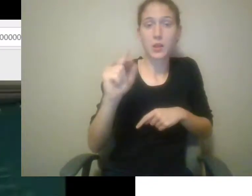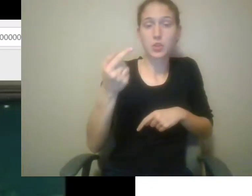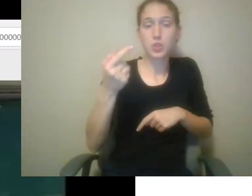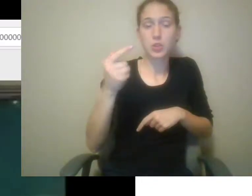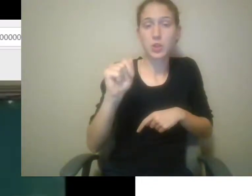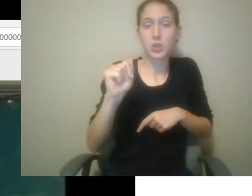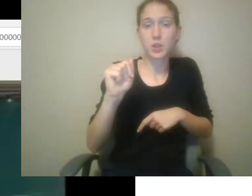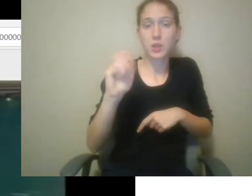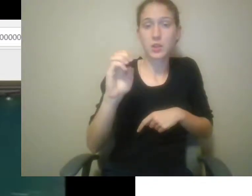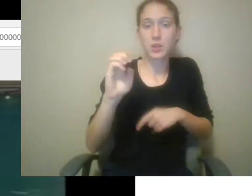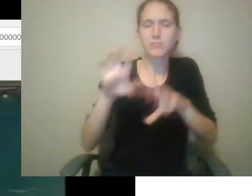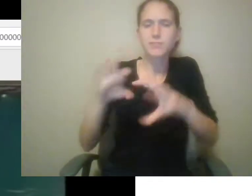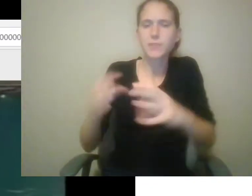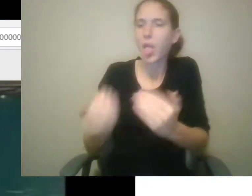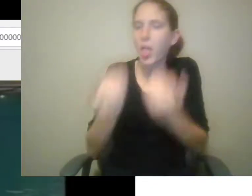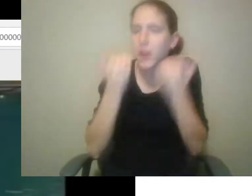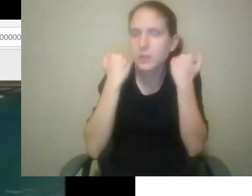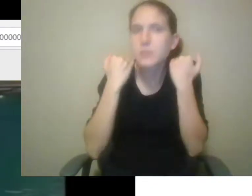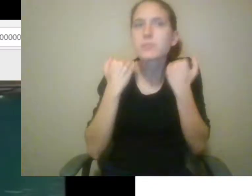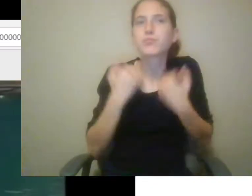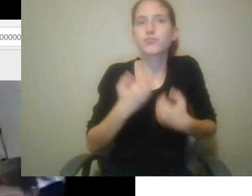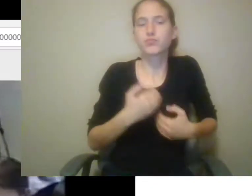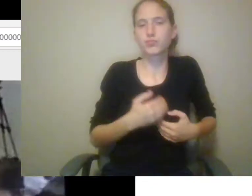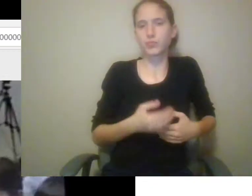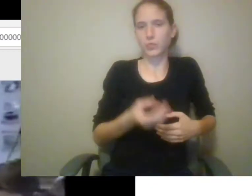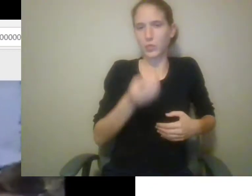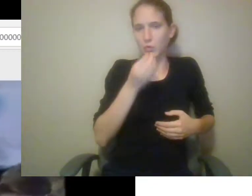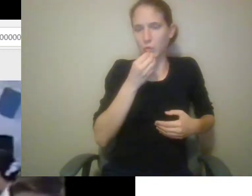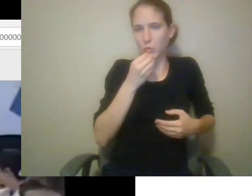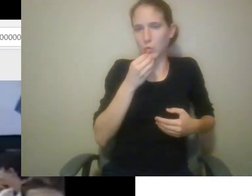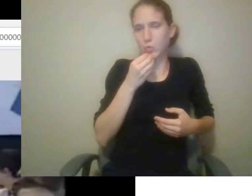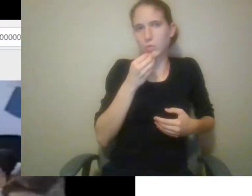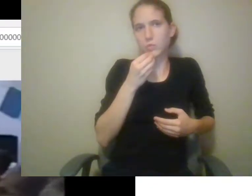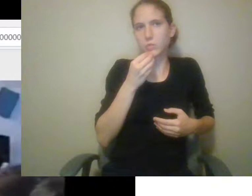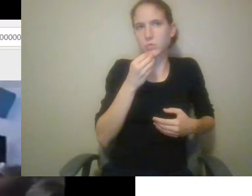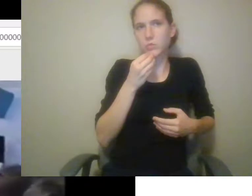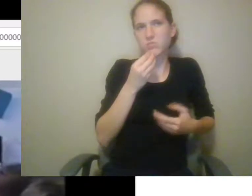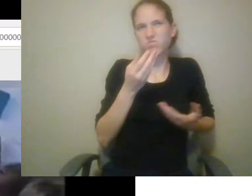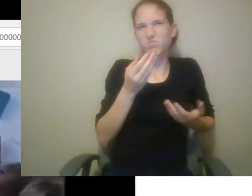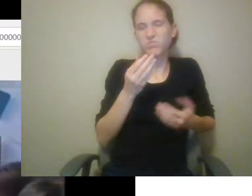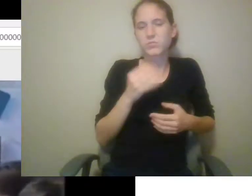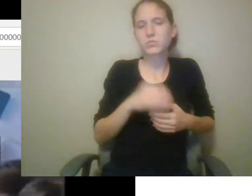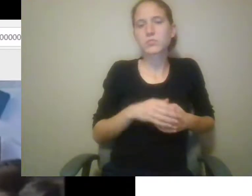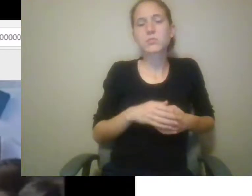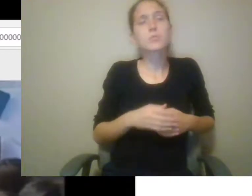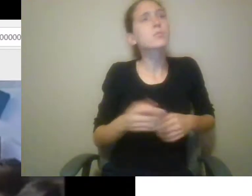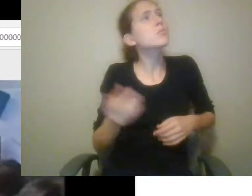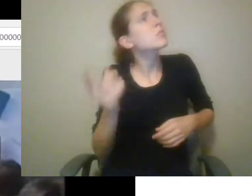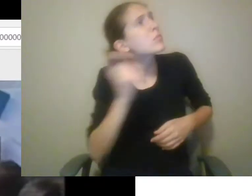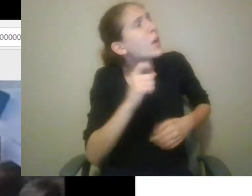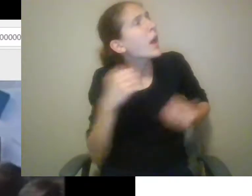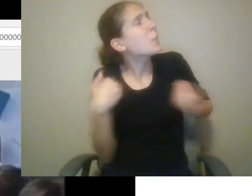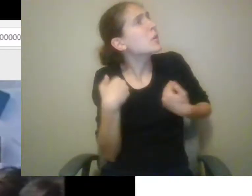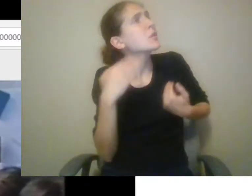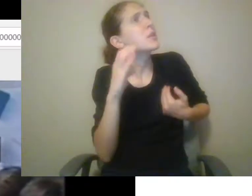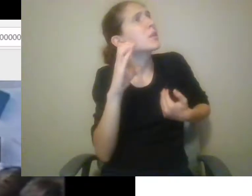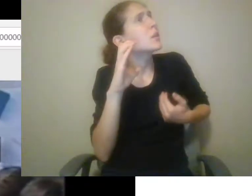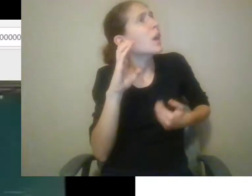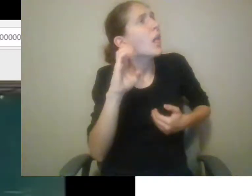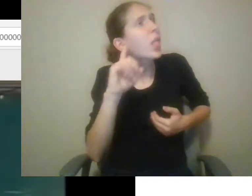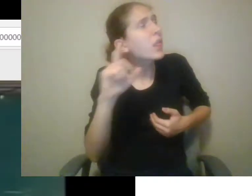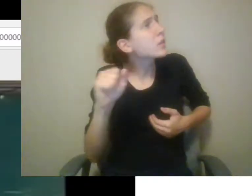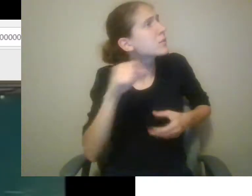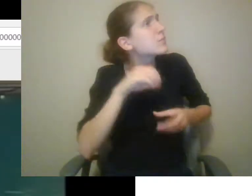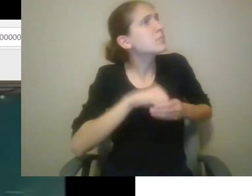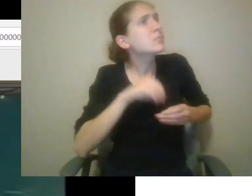Alicia, you have a question? Animal cells don't have chloroplast. Animal cells do not have chloroplast. All right,